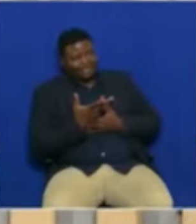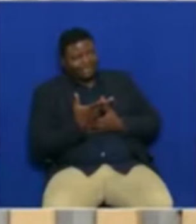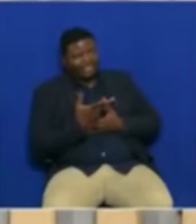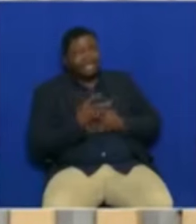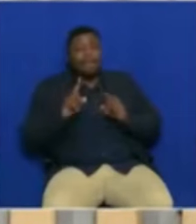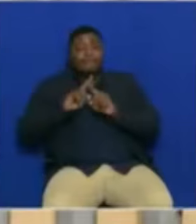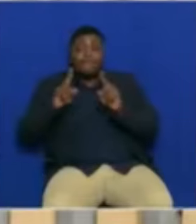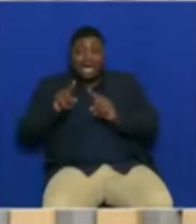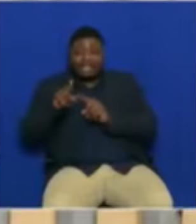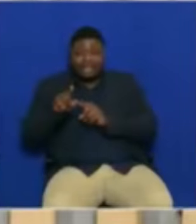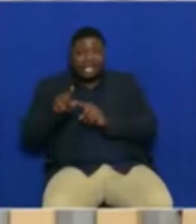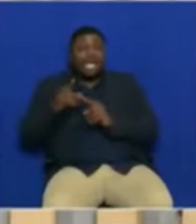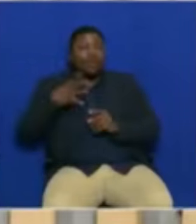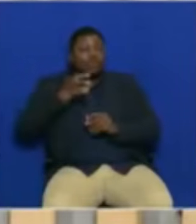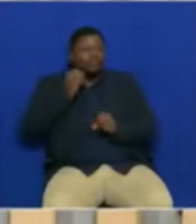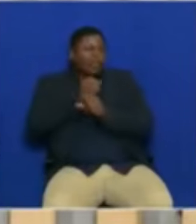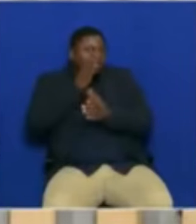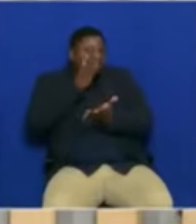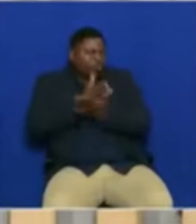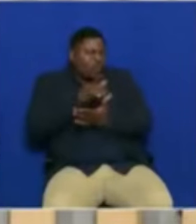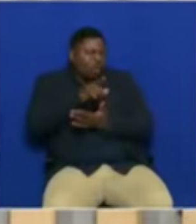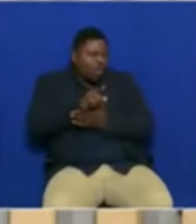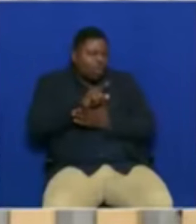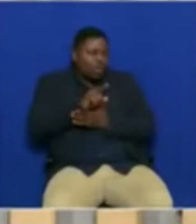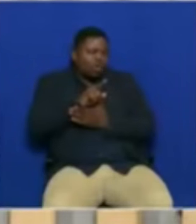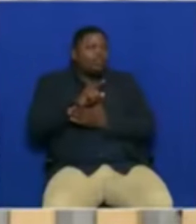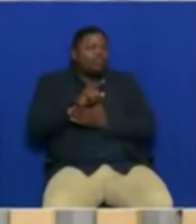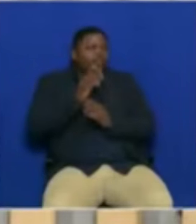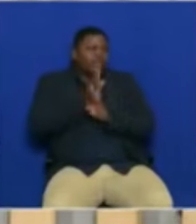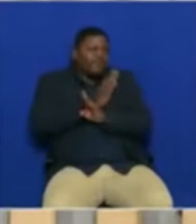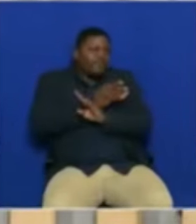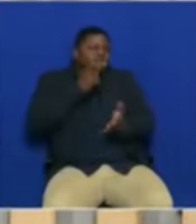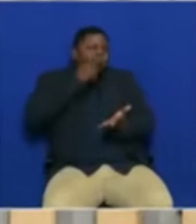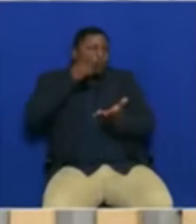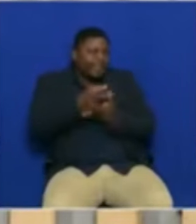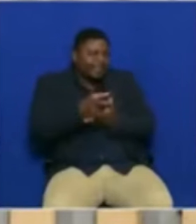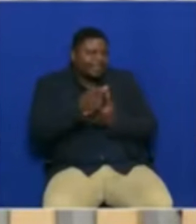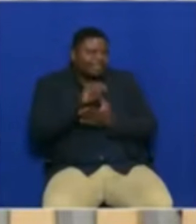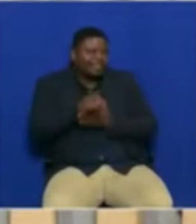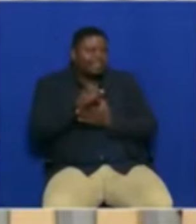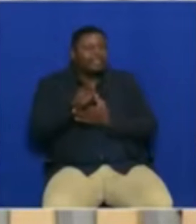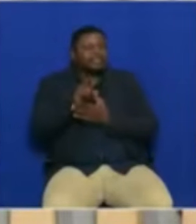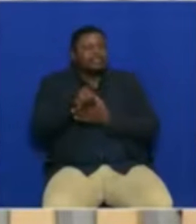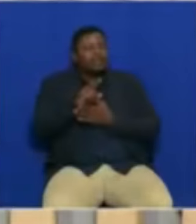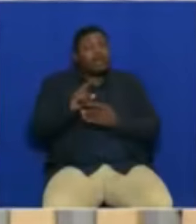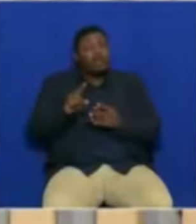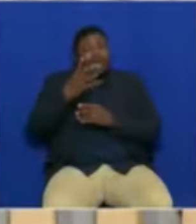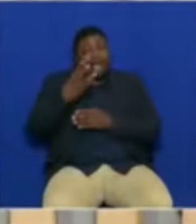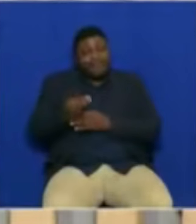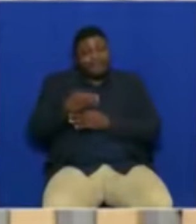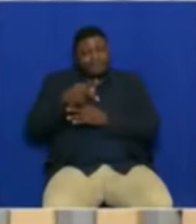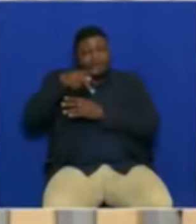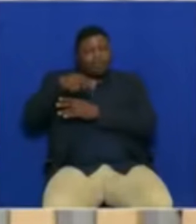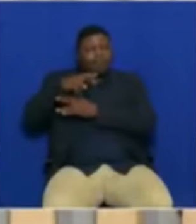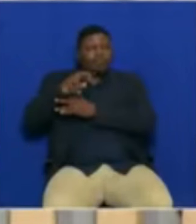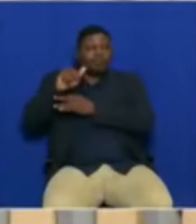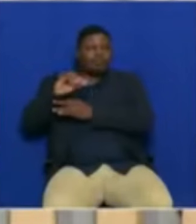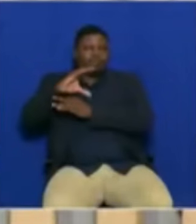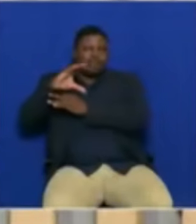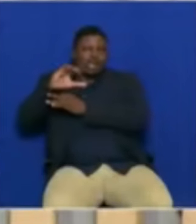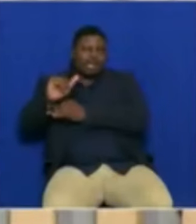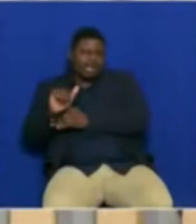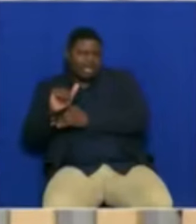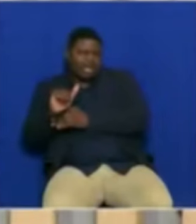PRECA, which sort of suggests that that's the and then you've got a heading